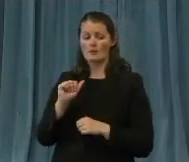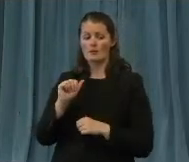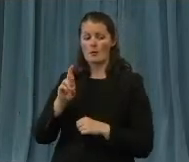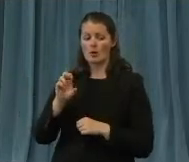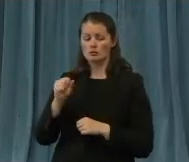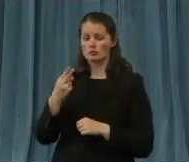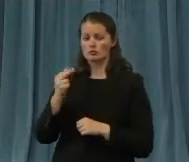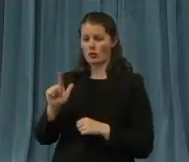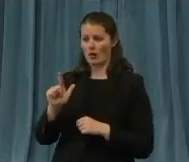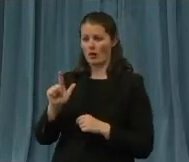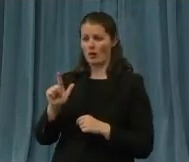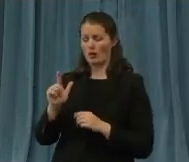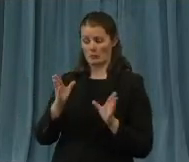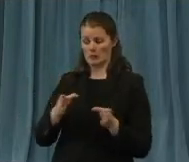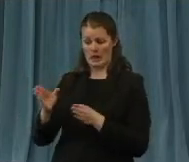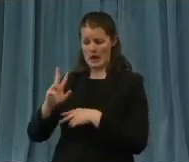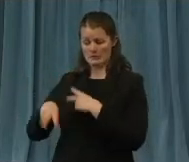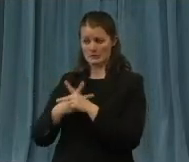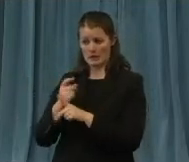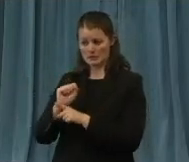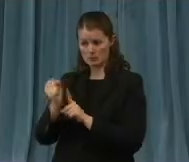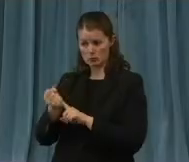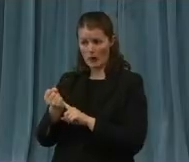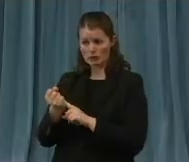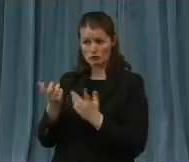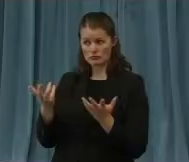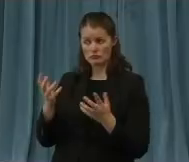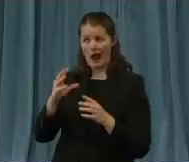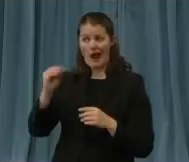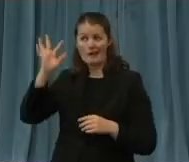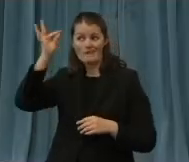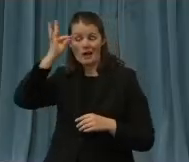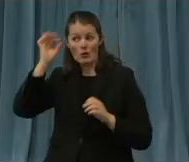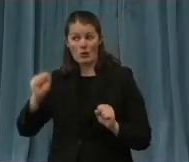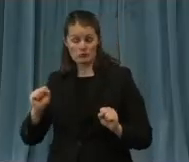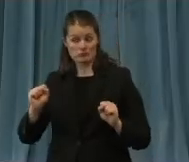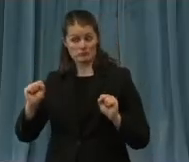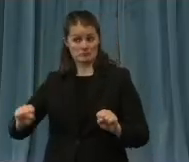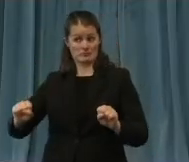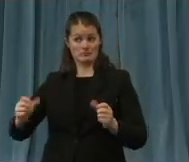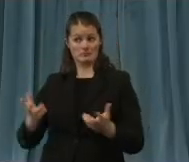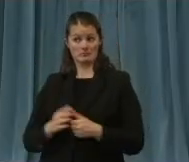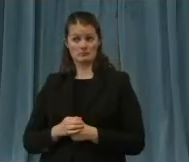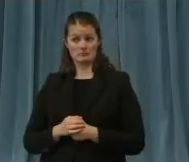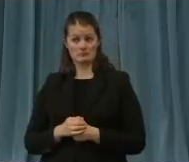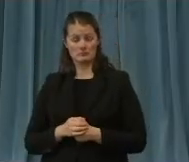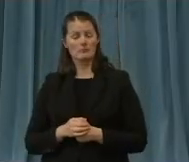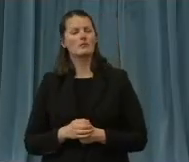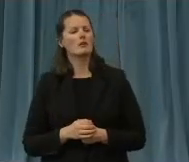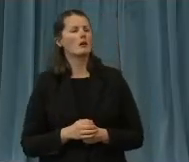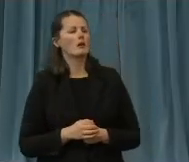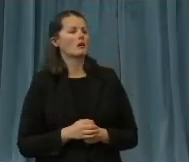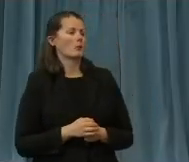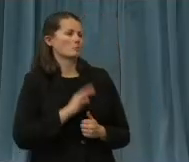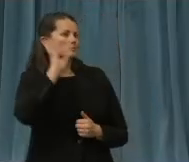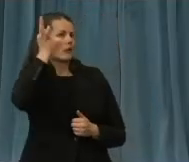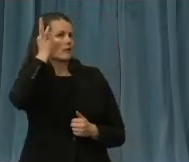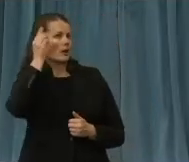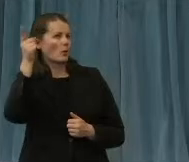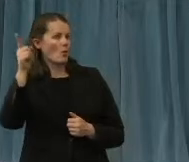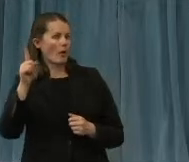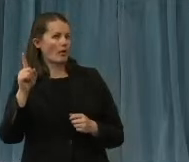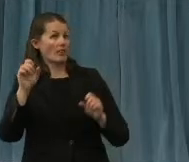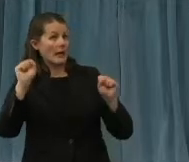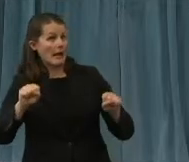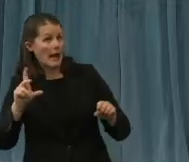situation? And is this federal government capable of that? Well, don't want to get into what the federal government's capable of and what they're doing. I can